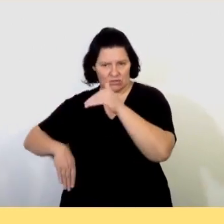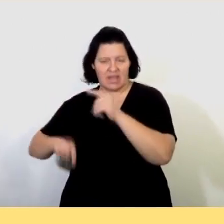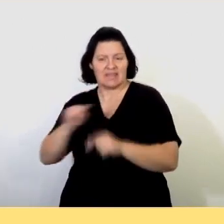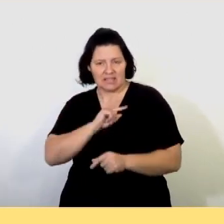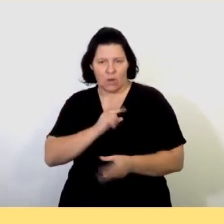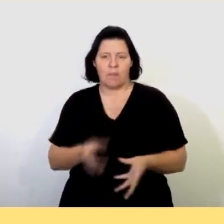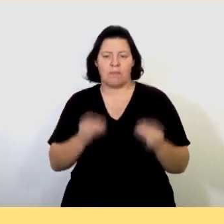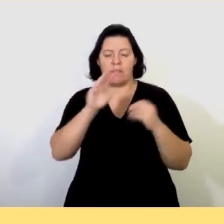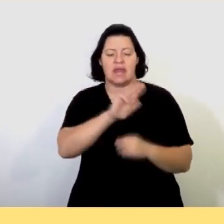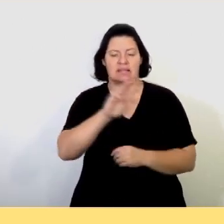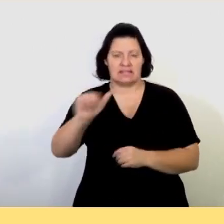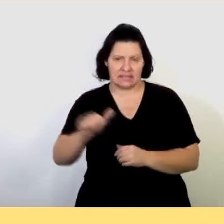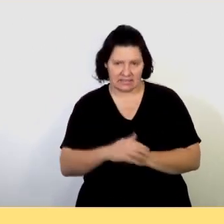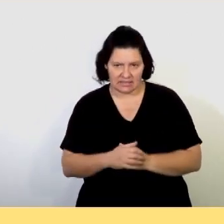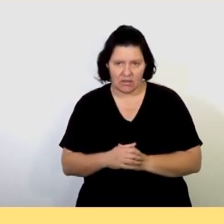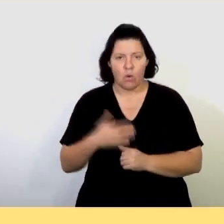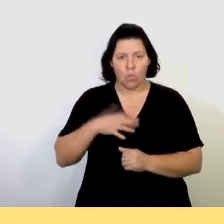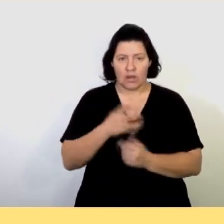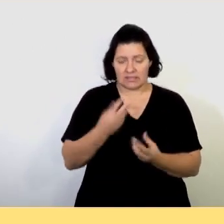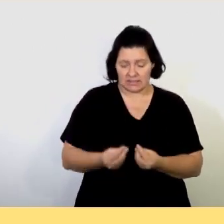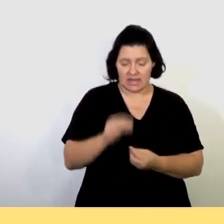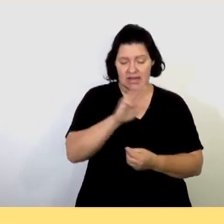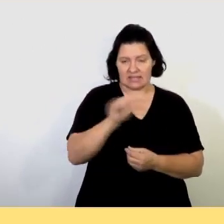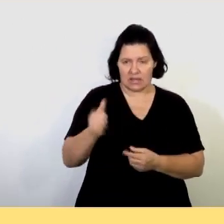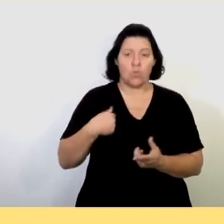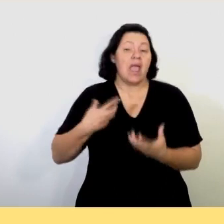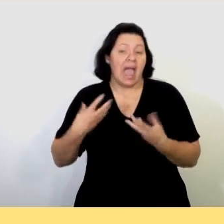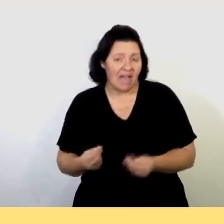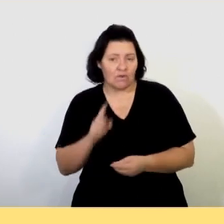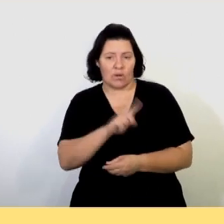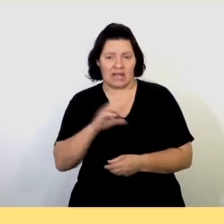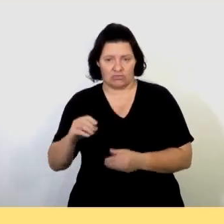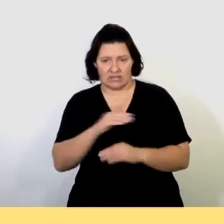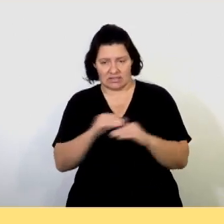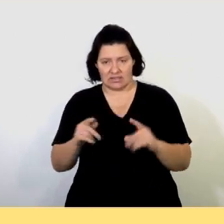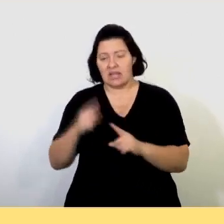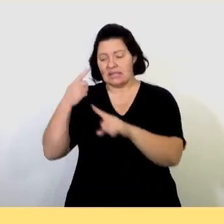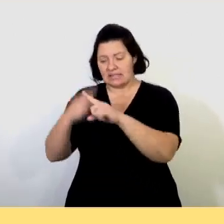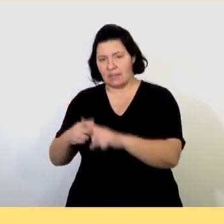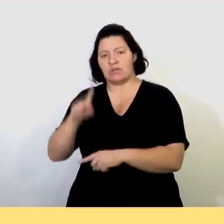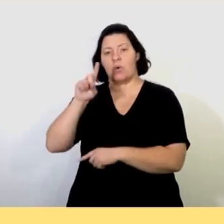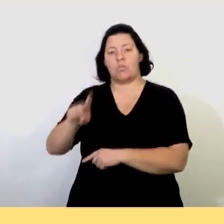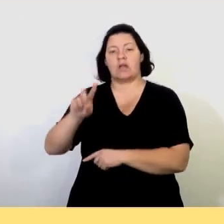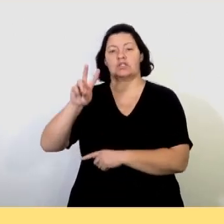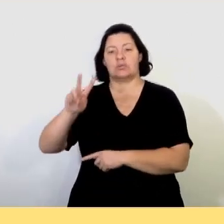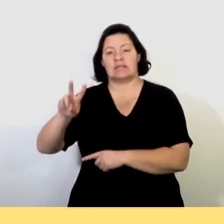we arrive at 96. So what we want is 96, and what we have is 100. Multiply by